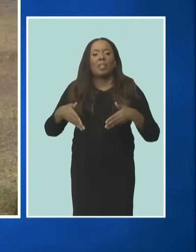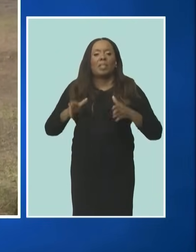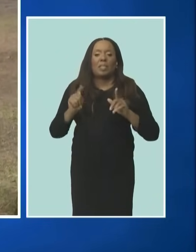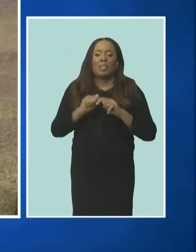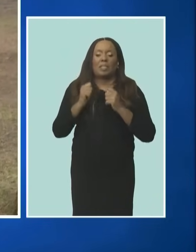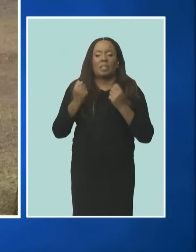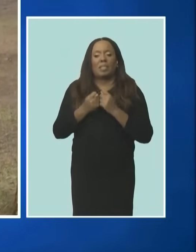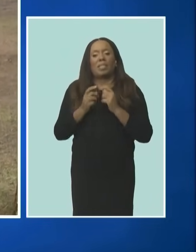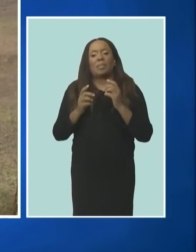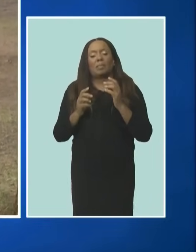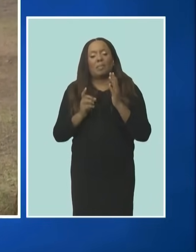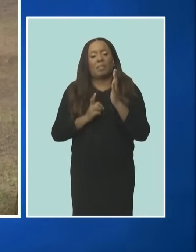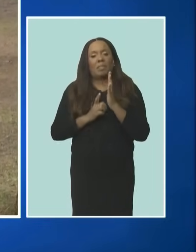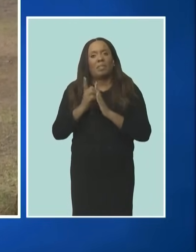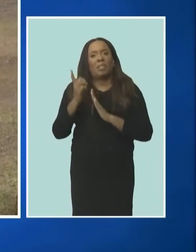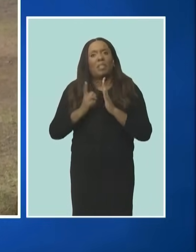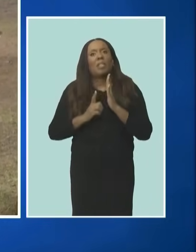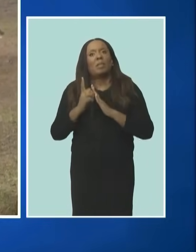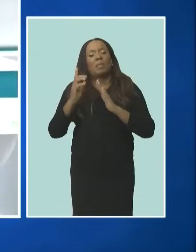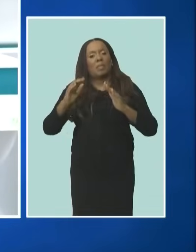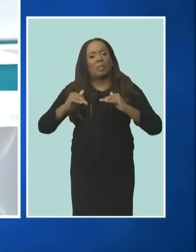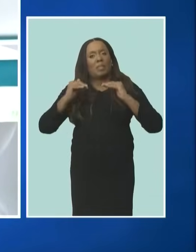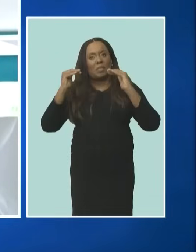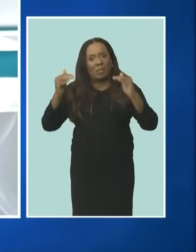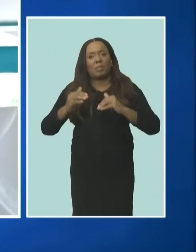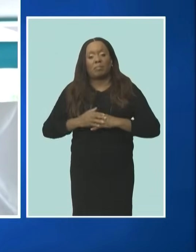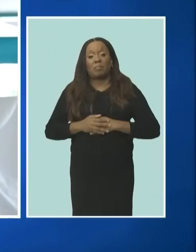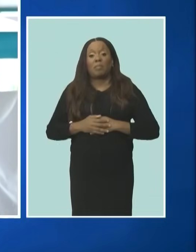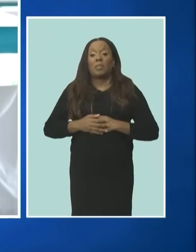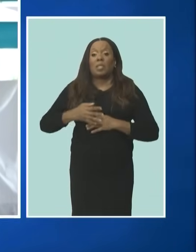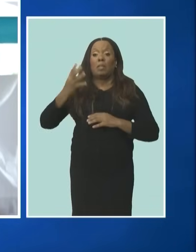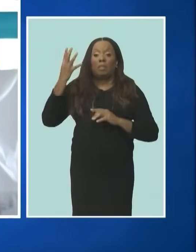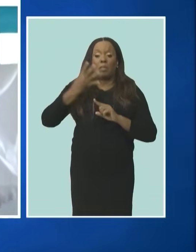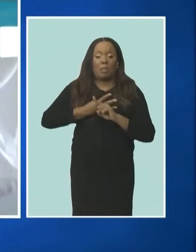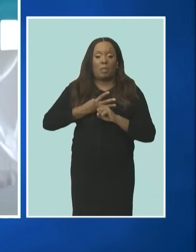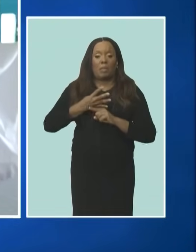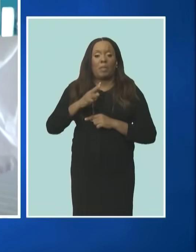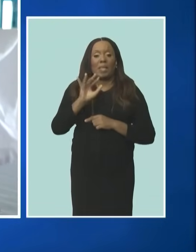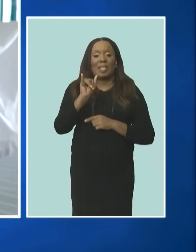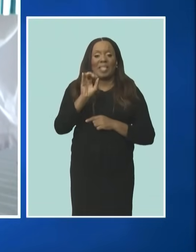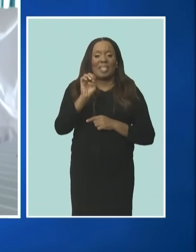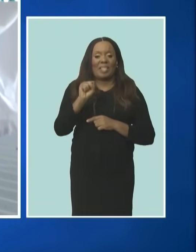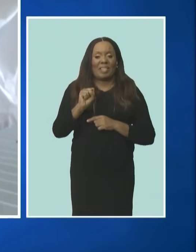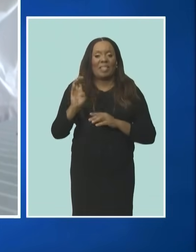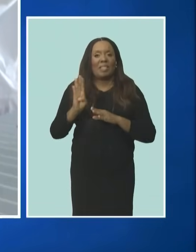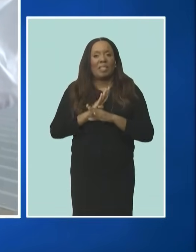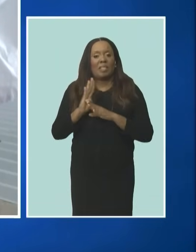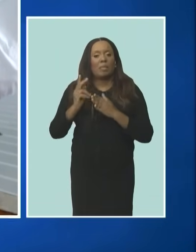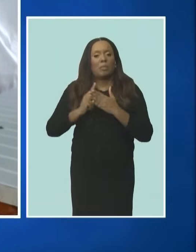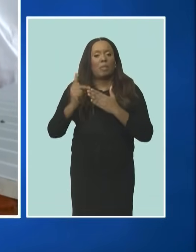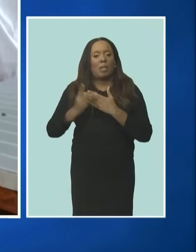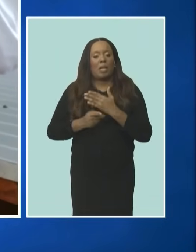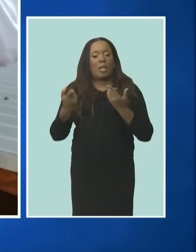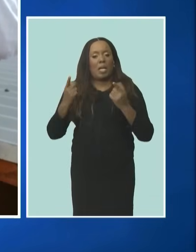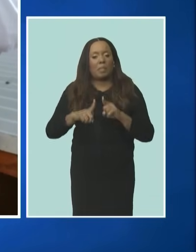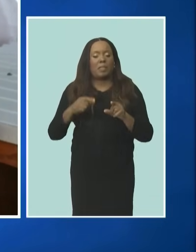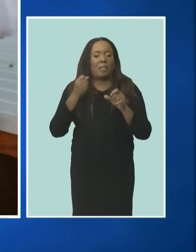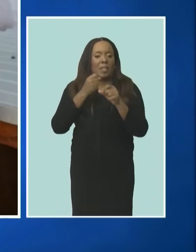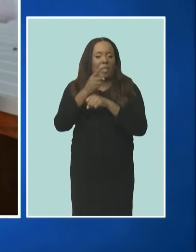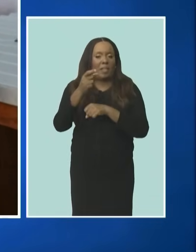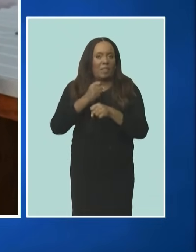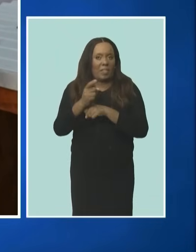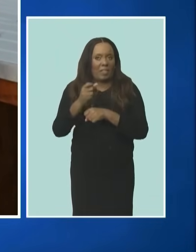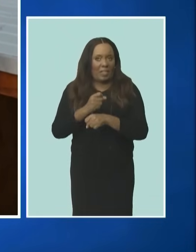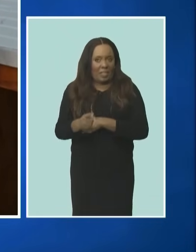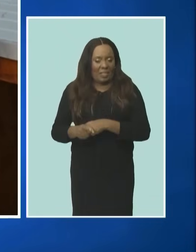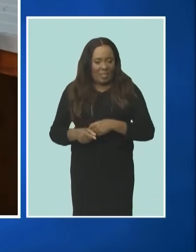development really go to the next level. The 4-month YES Business Training Program is an annual affair. Trevor Thorpe for